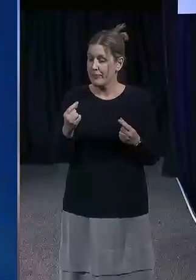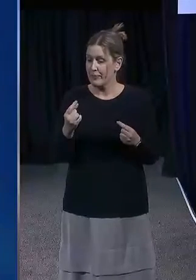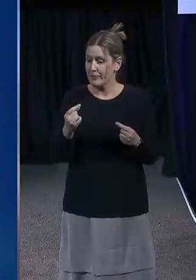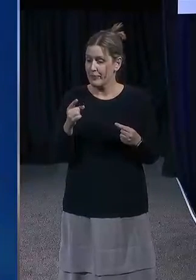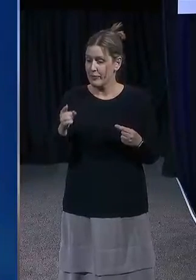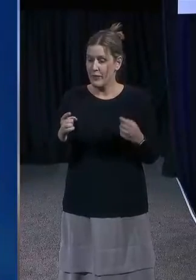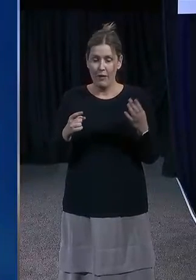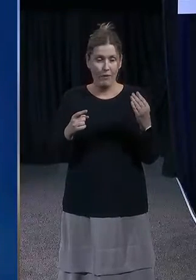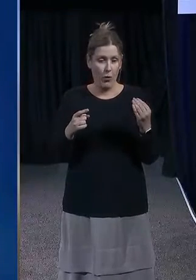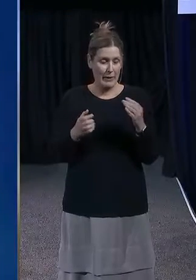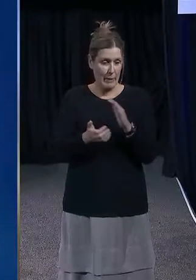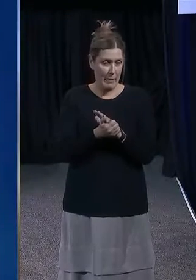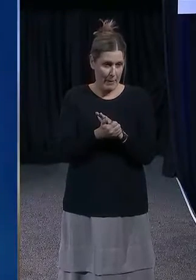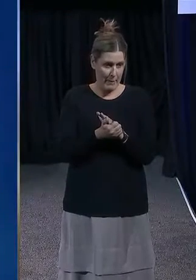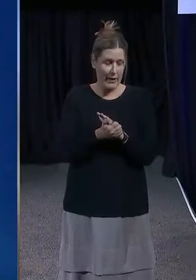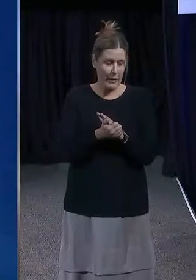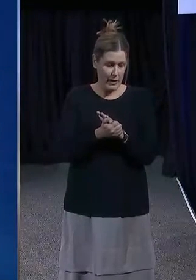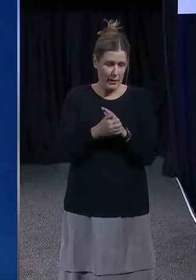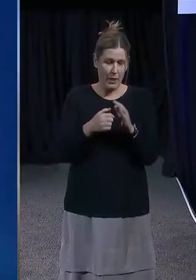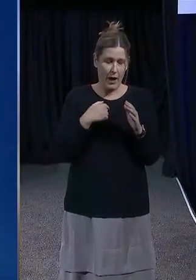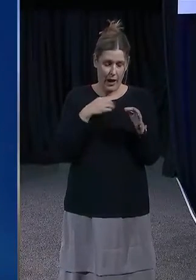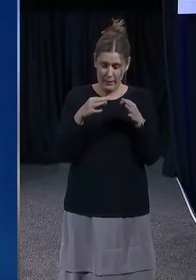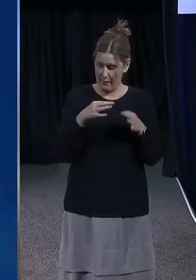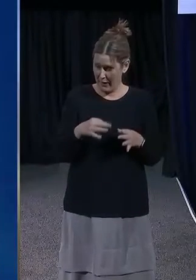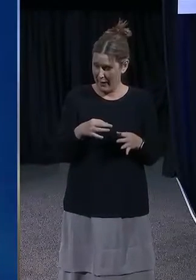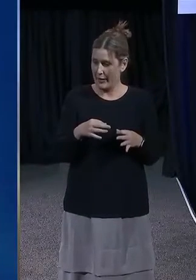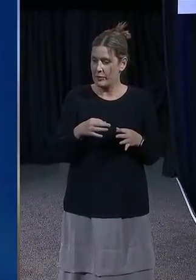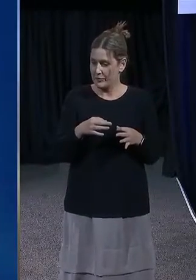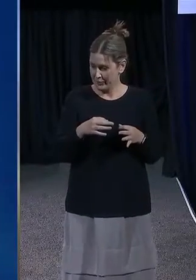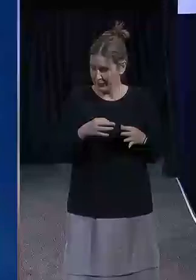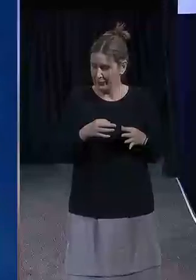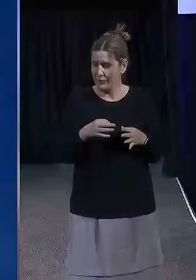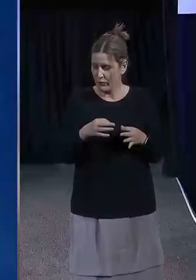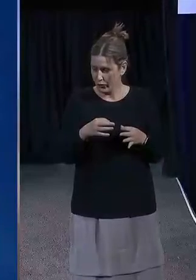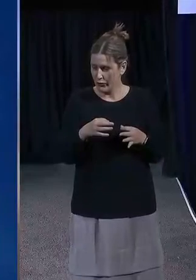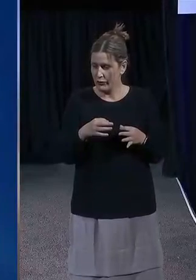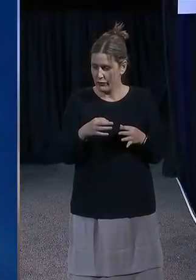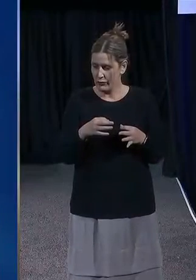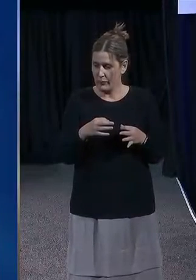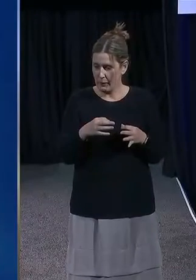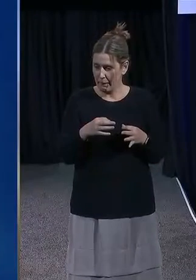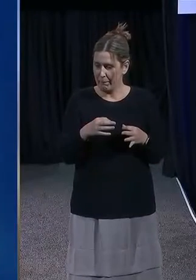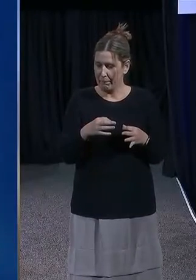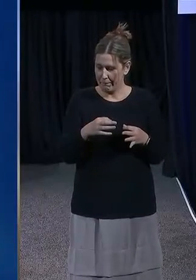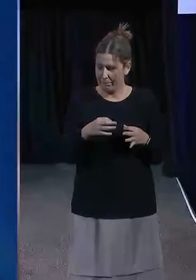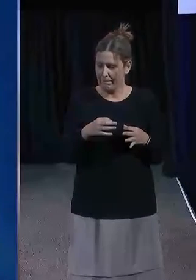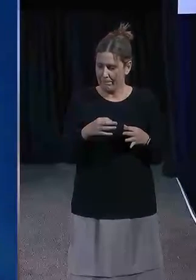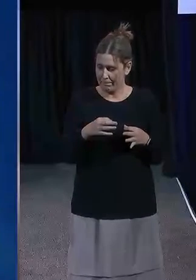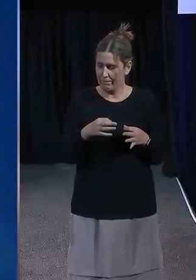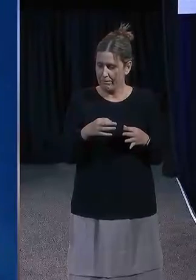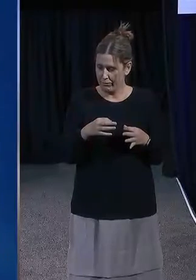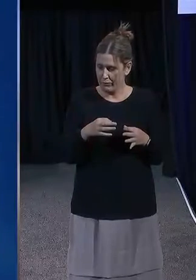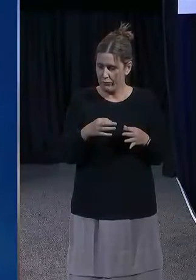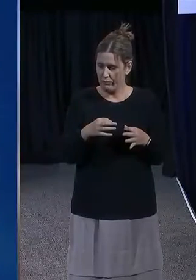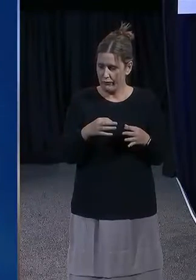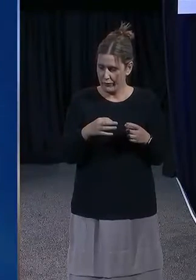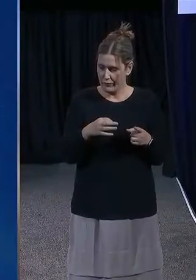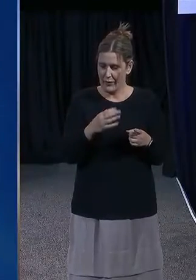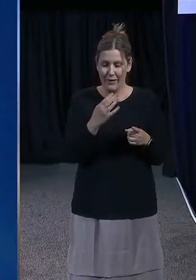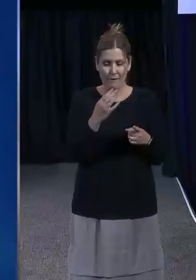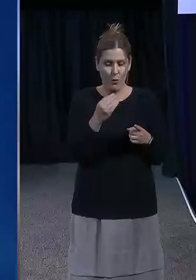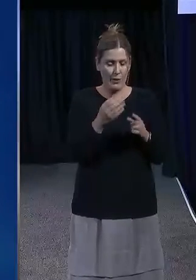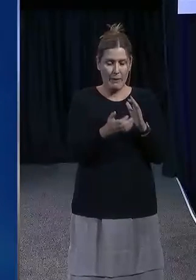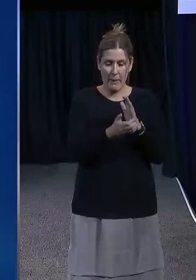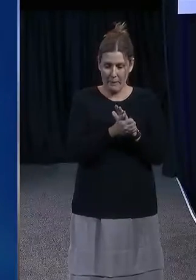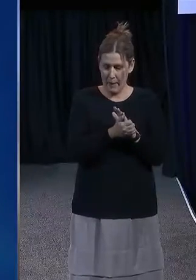that 14th Amendment that I introduced to you as one of the Reconstruction amendments. And